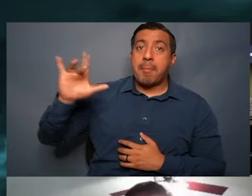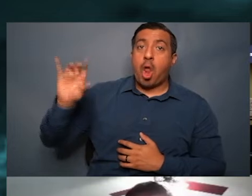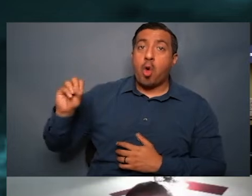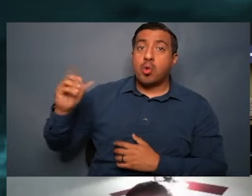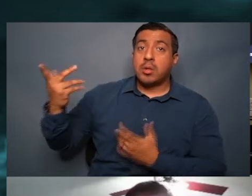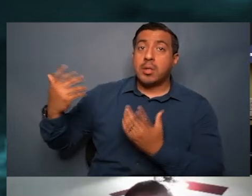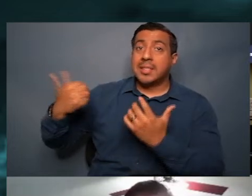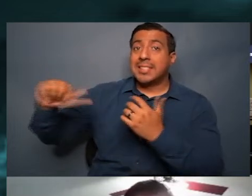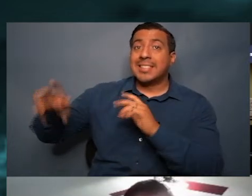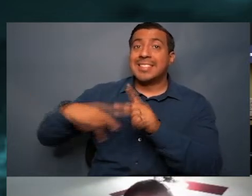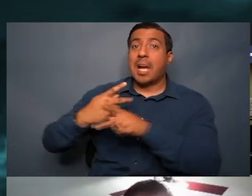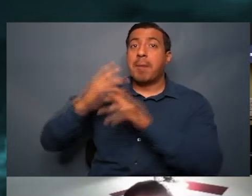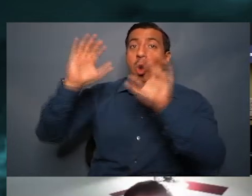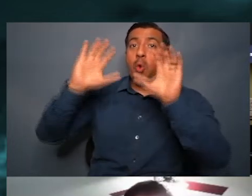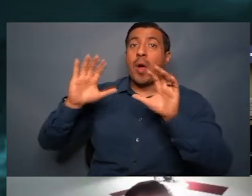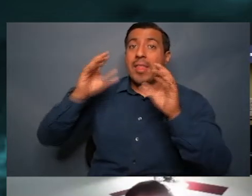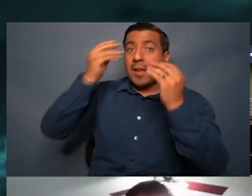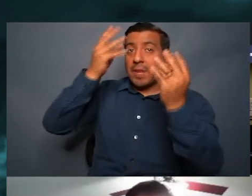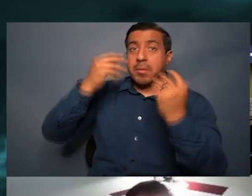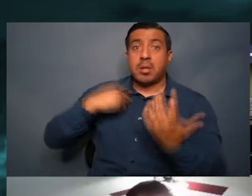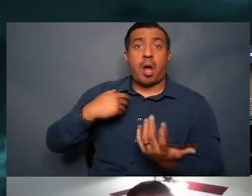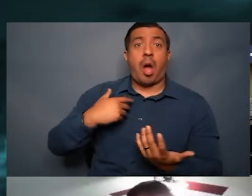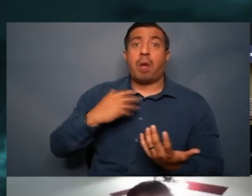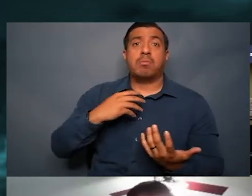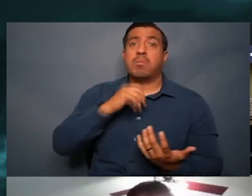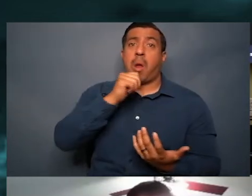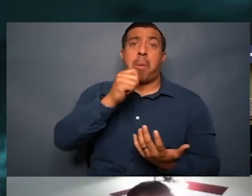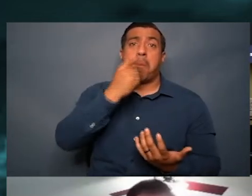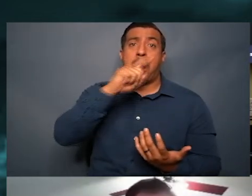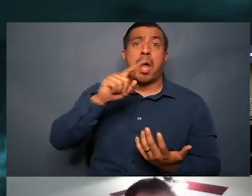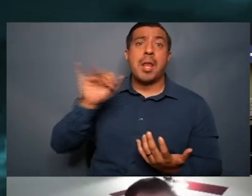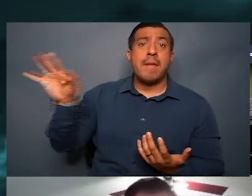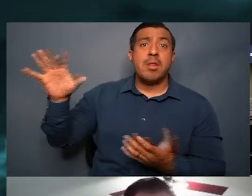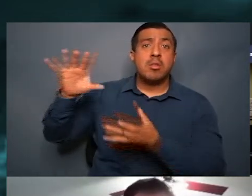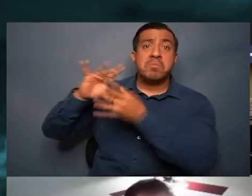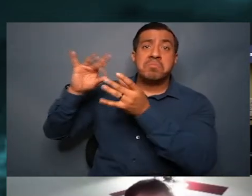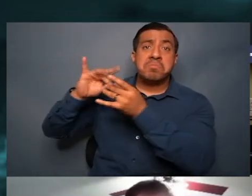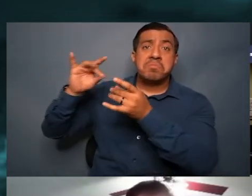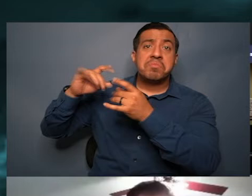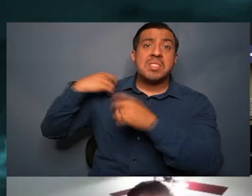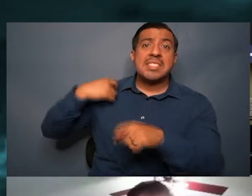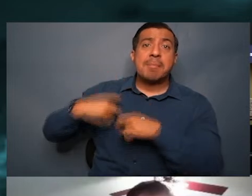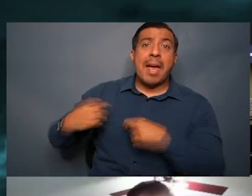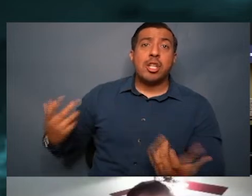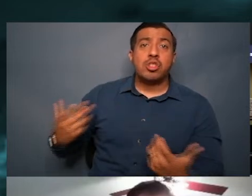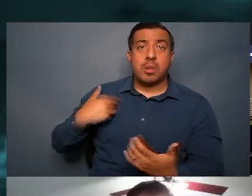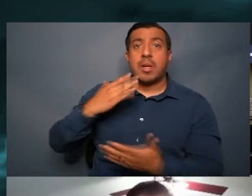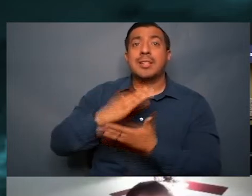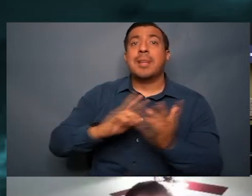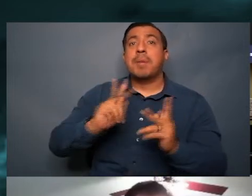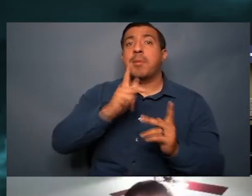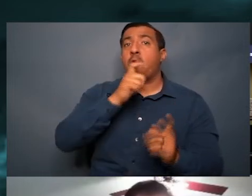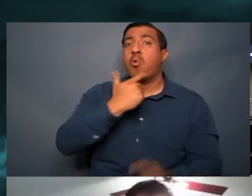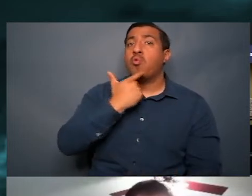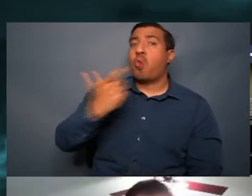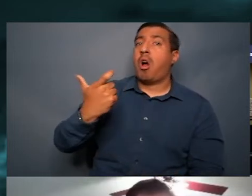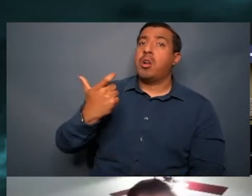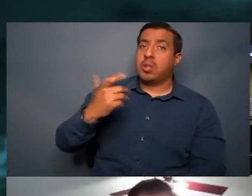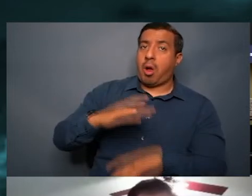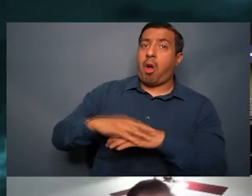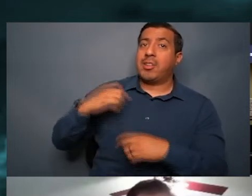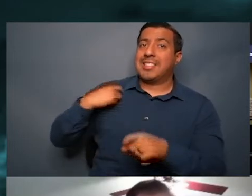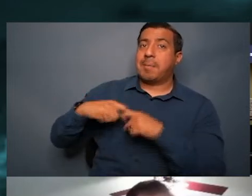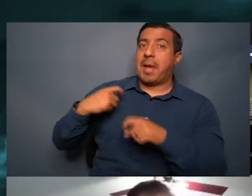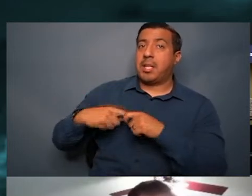weather information? And I'm fine with you with giving it in Spanish, because I'm sure we may have some Spanish listeners